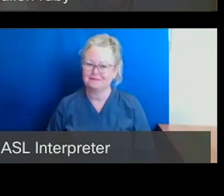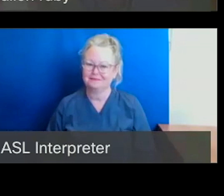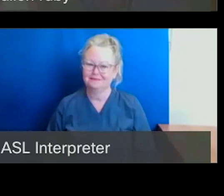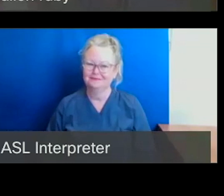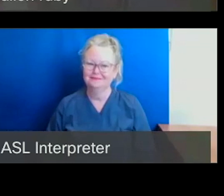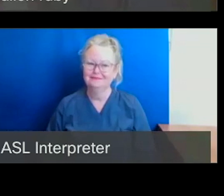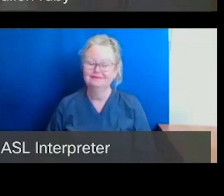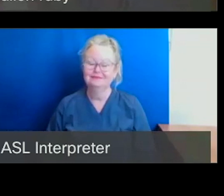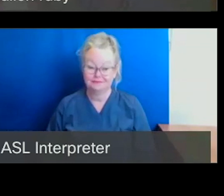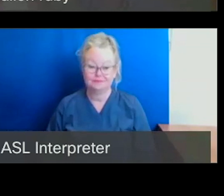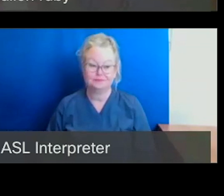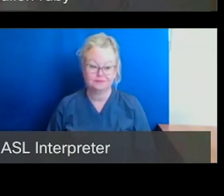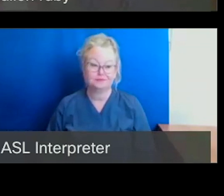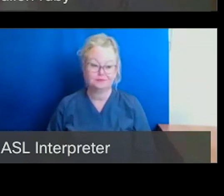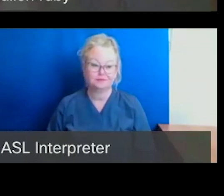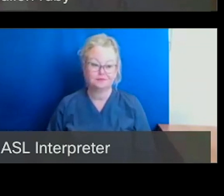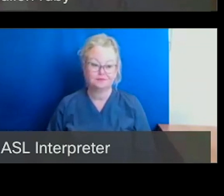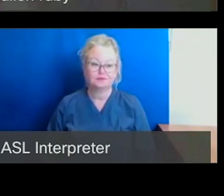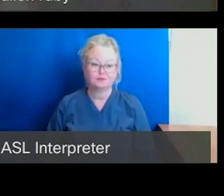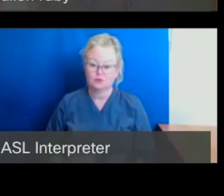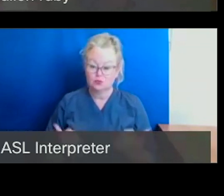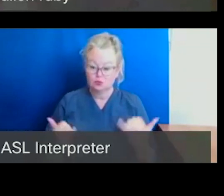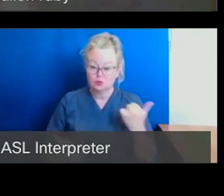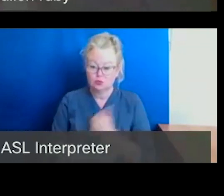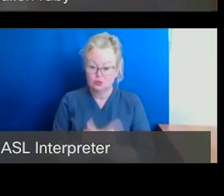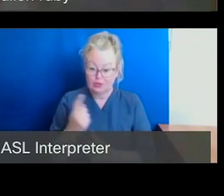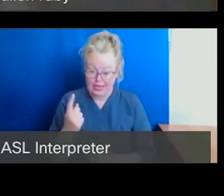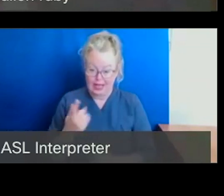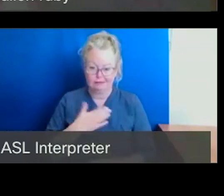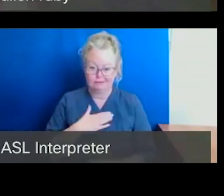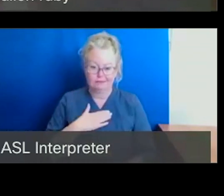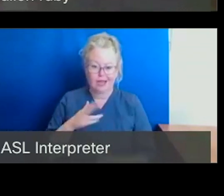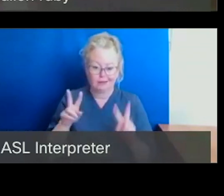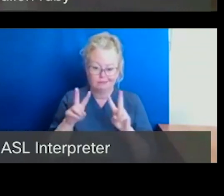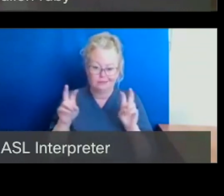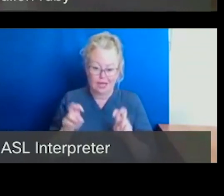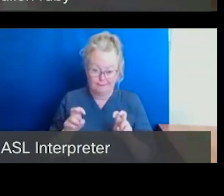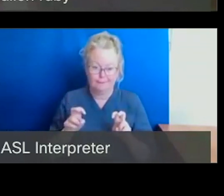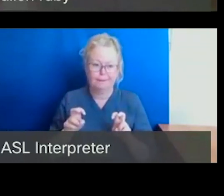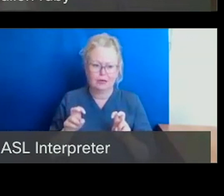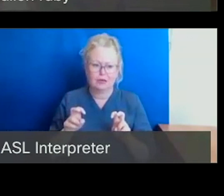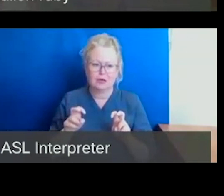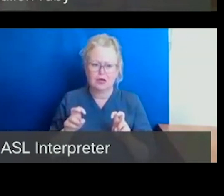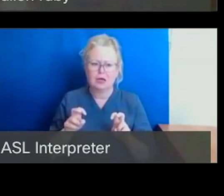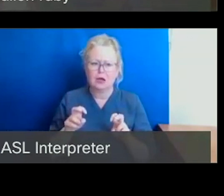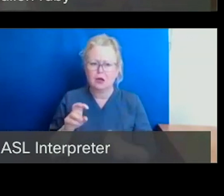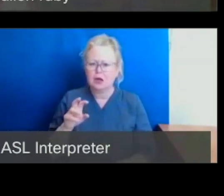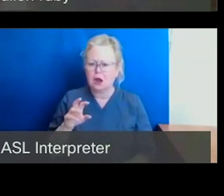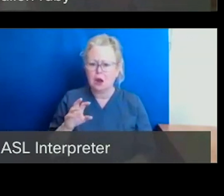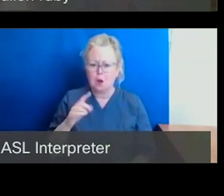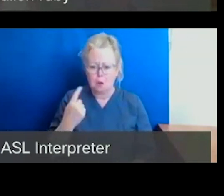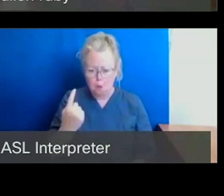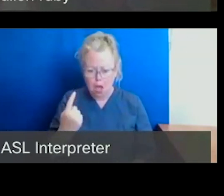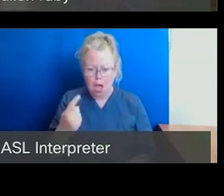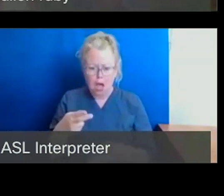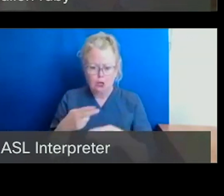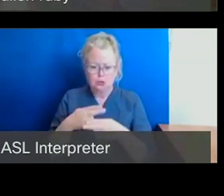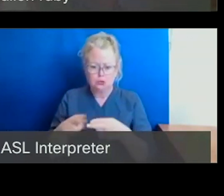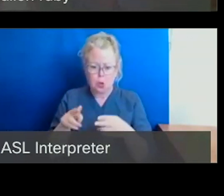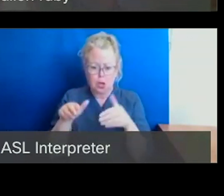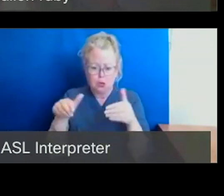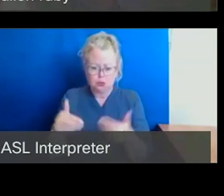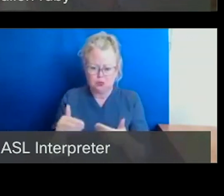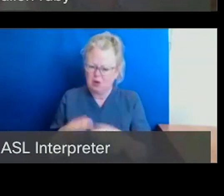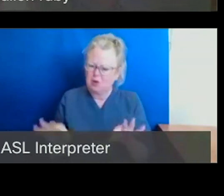So this is the agenda for our webinar today. The webinar is an introduction, but it is not a substitute for reading the request